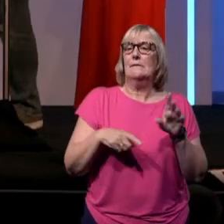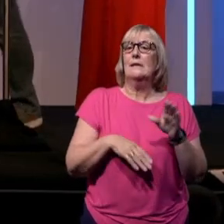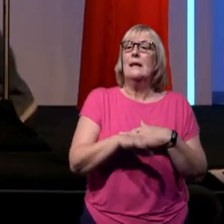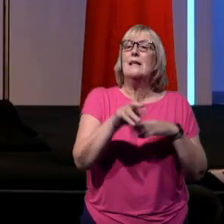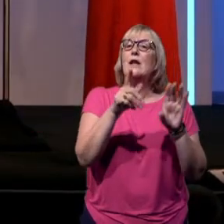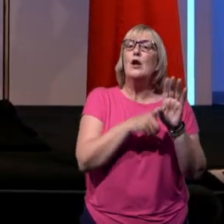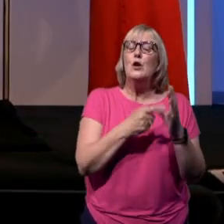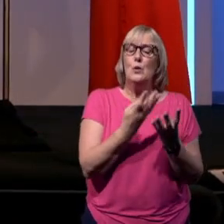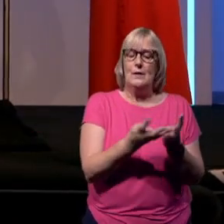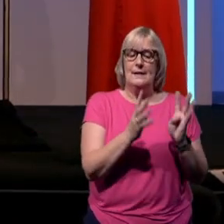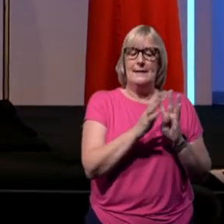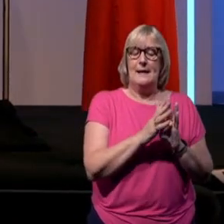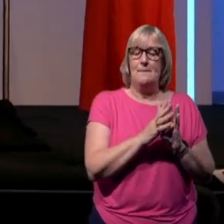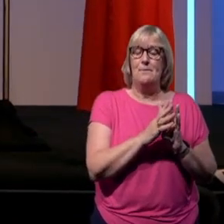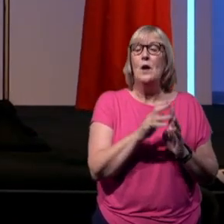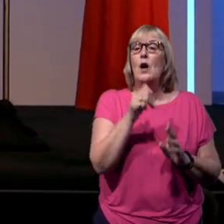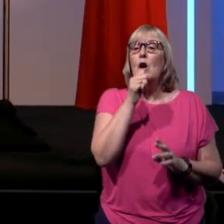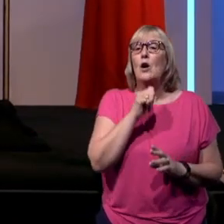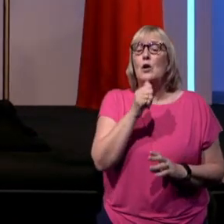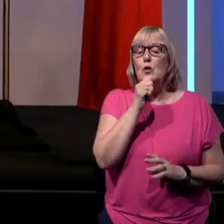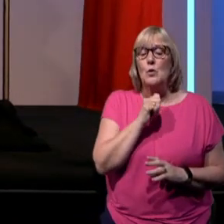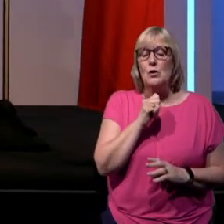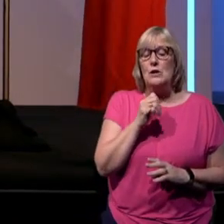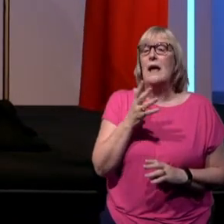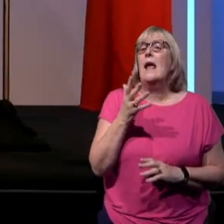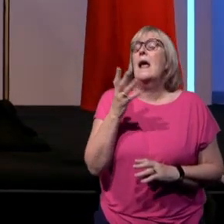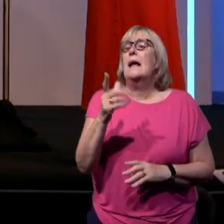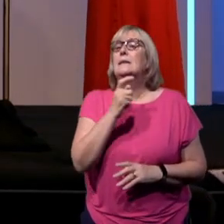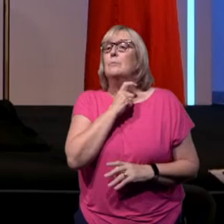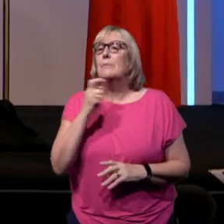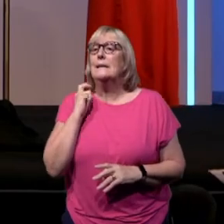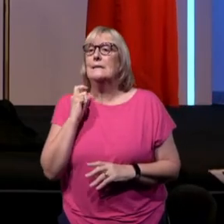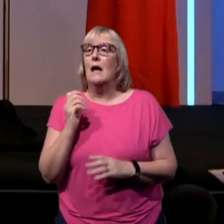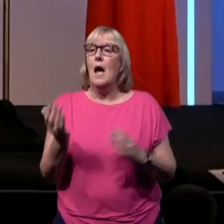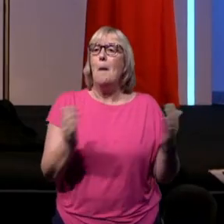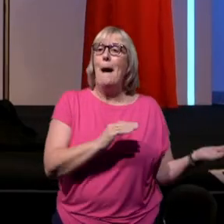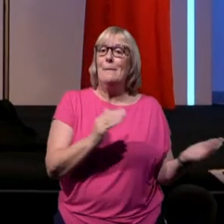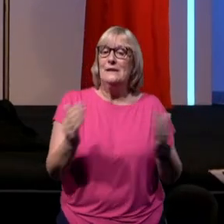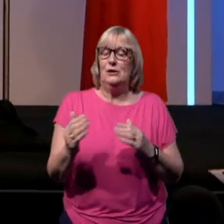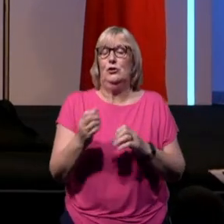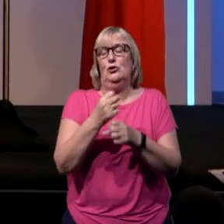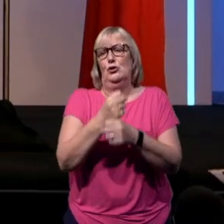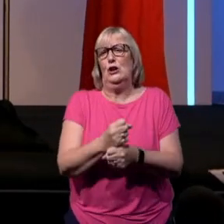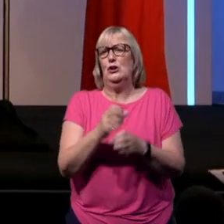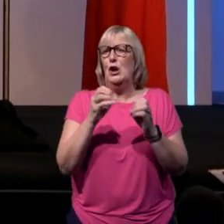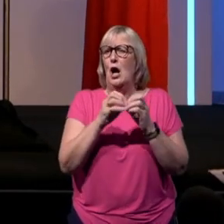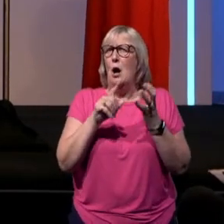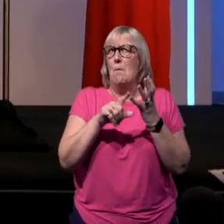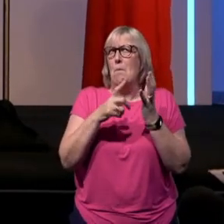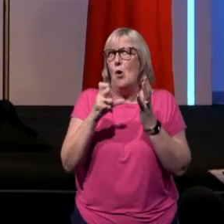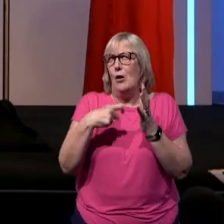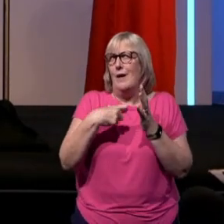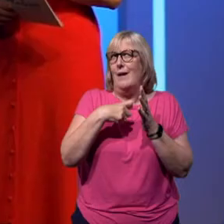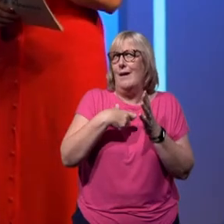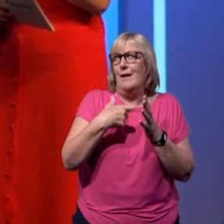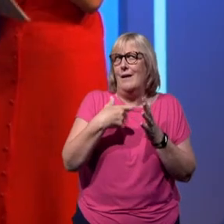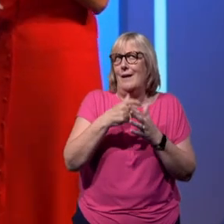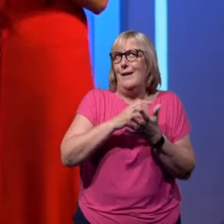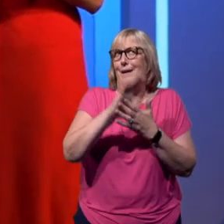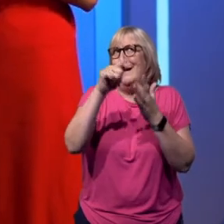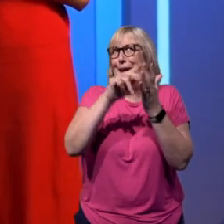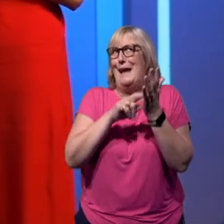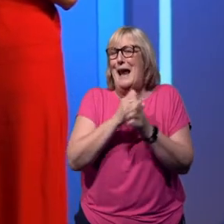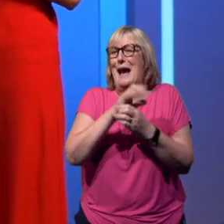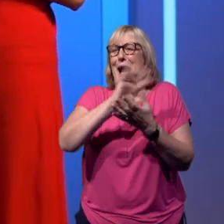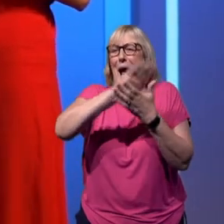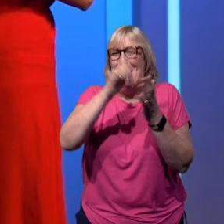life, he's assistant pastor at Long Crendon Baptist Church in Buckinghamshire. Welcome, Colin. So, Colin, you've